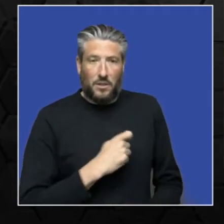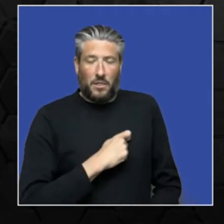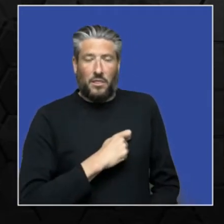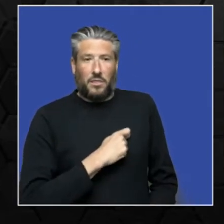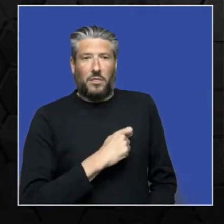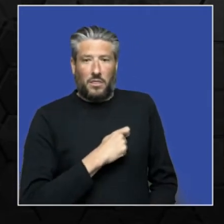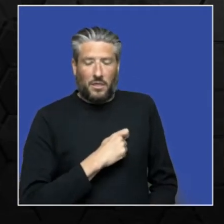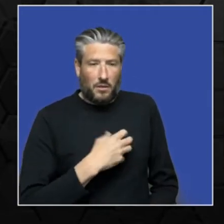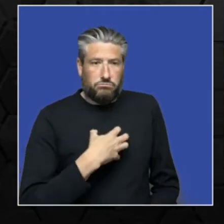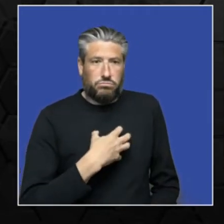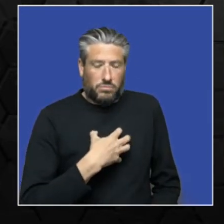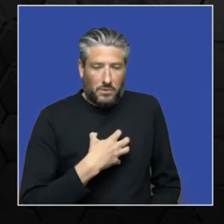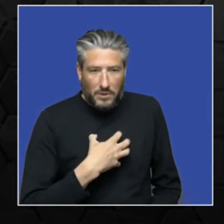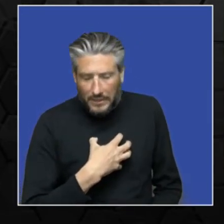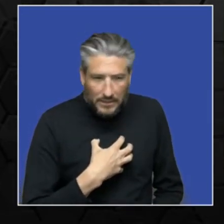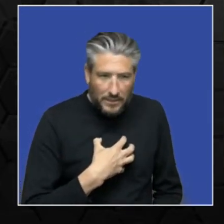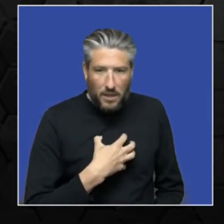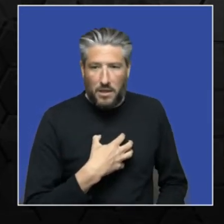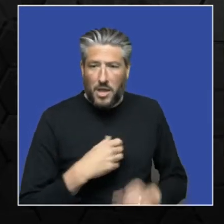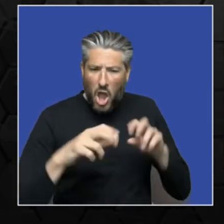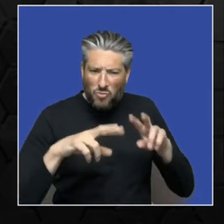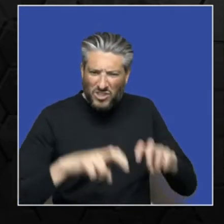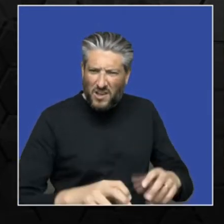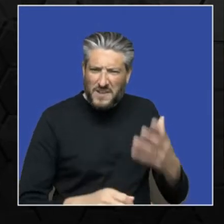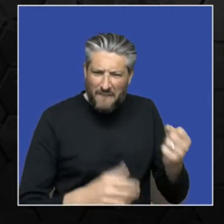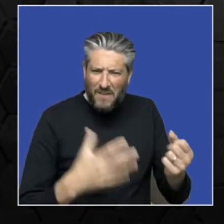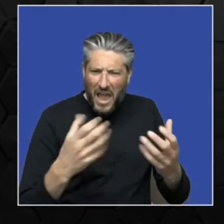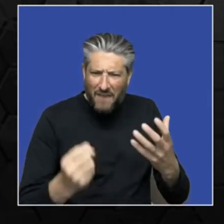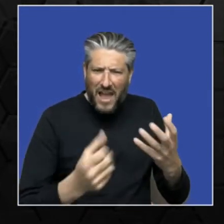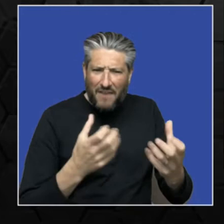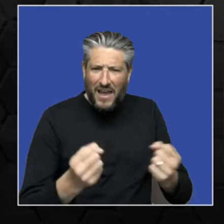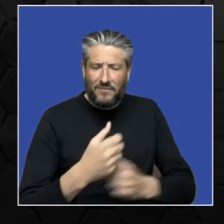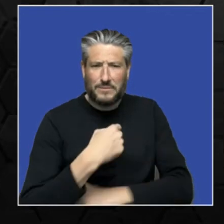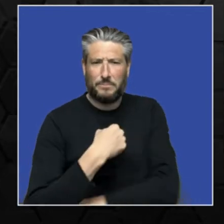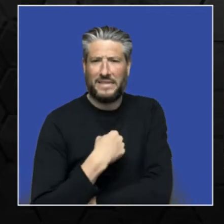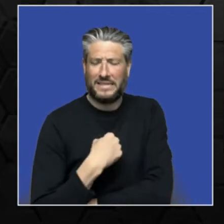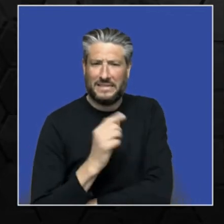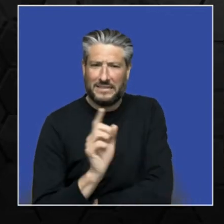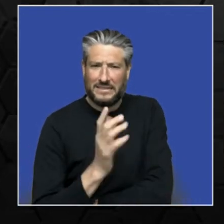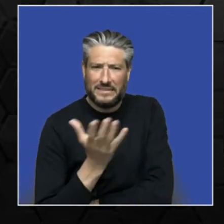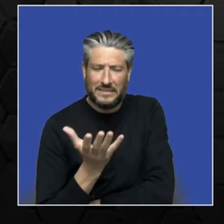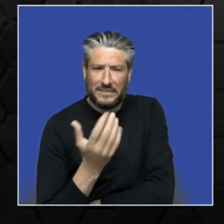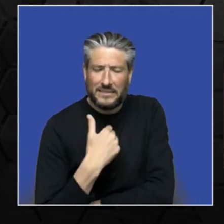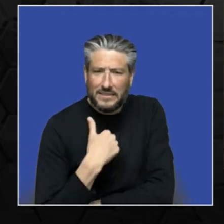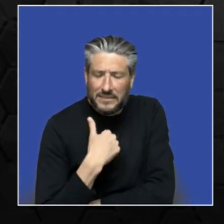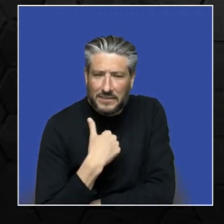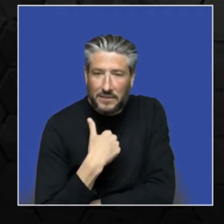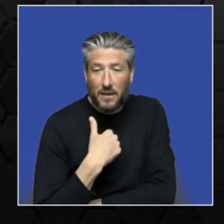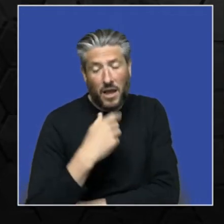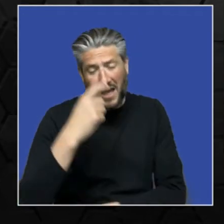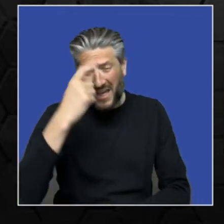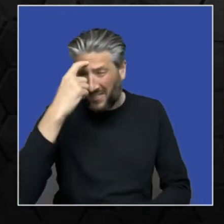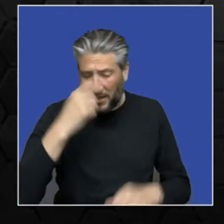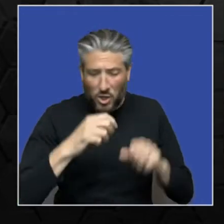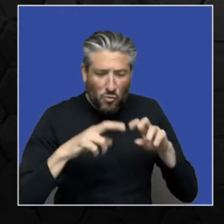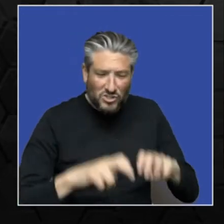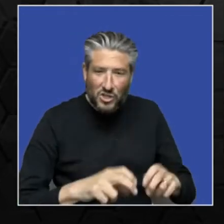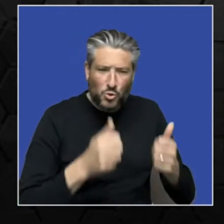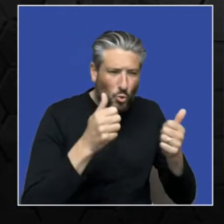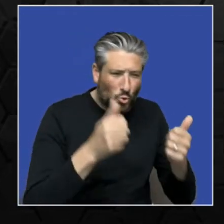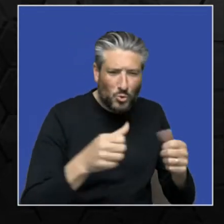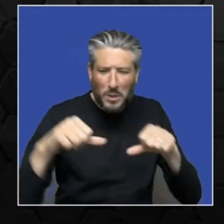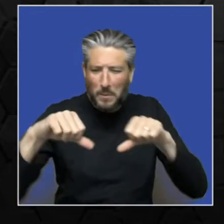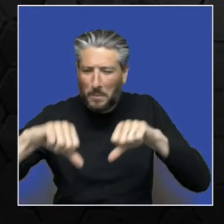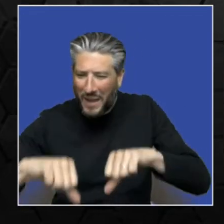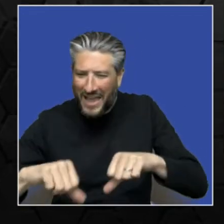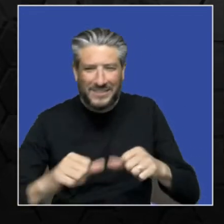research that has already been done and there's so many resources out there. This can be both good and bad because like when you start working on a paper and you think